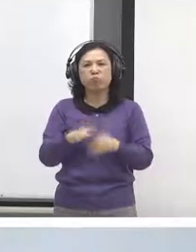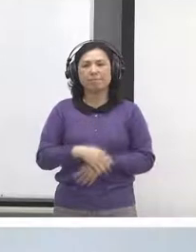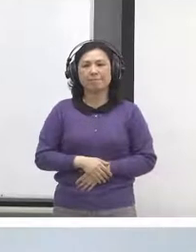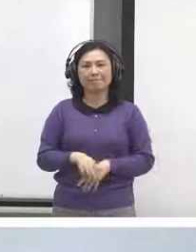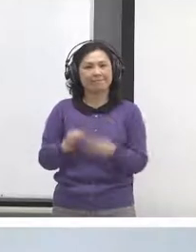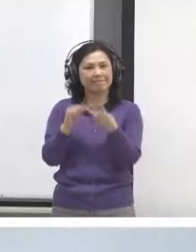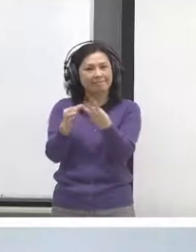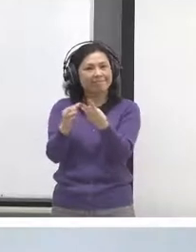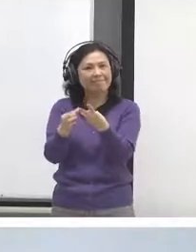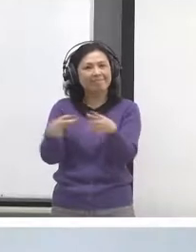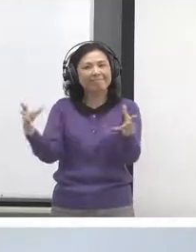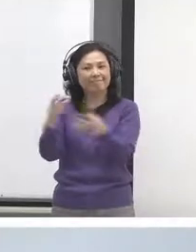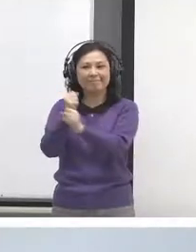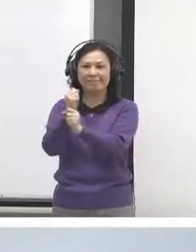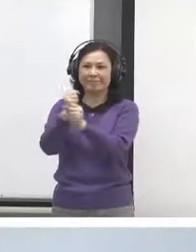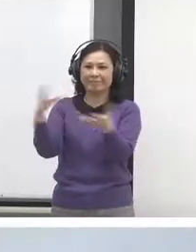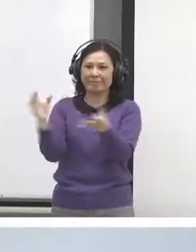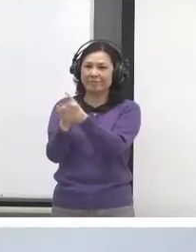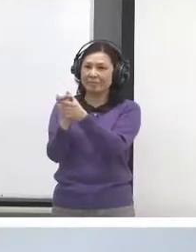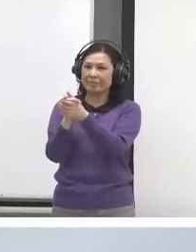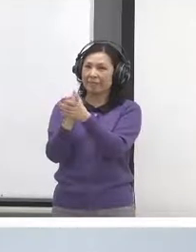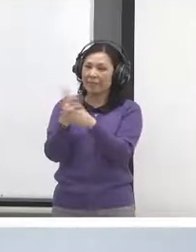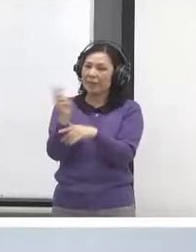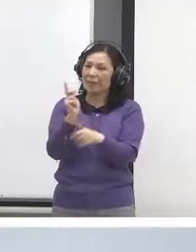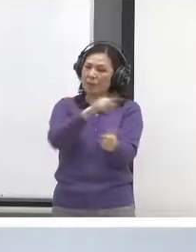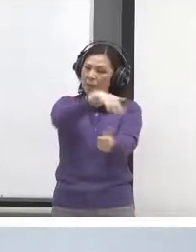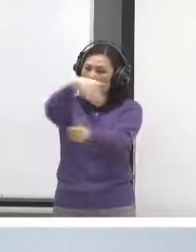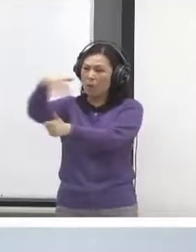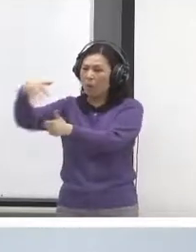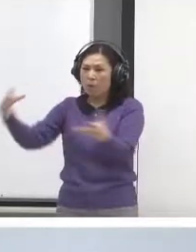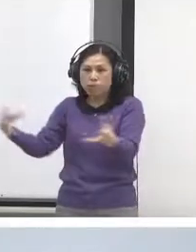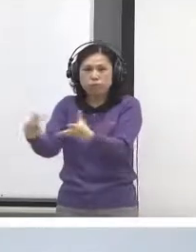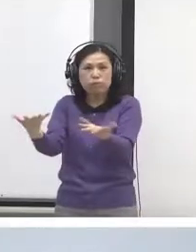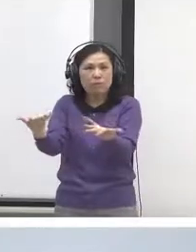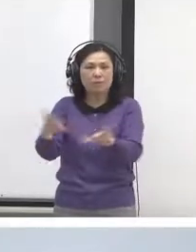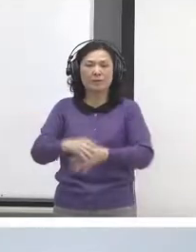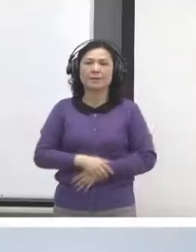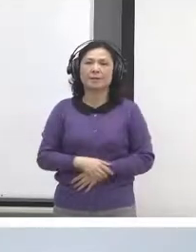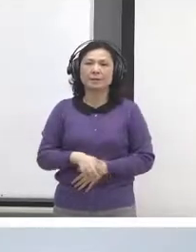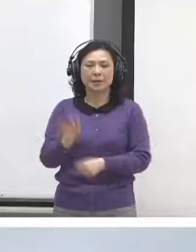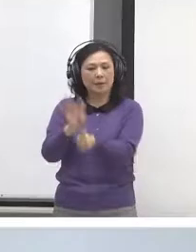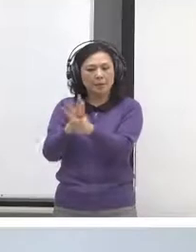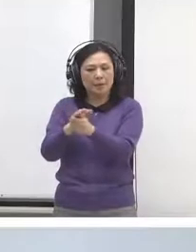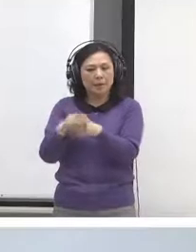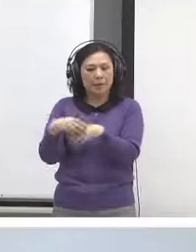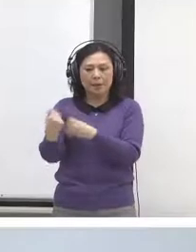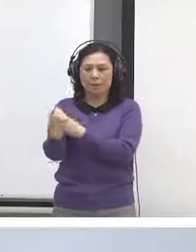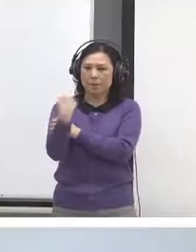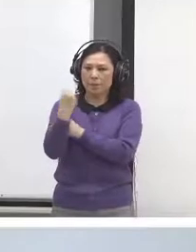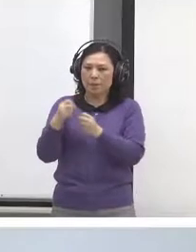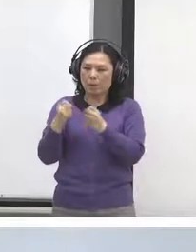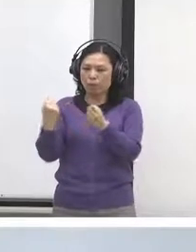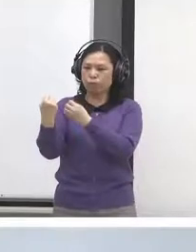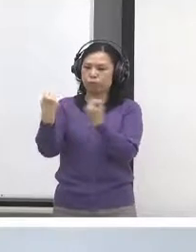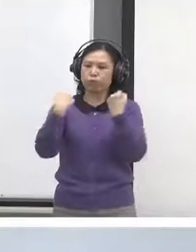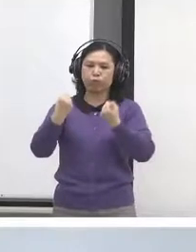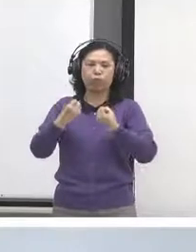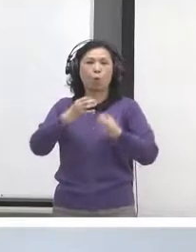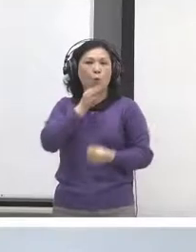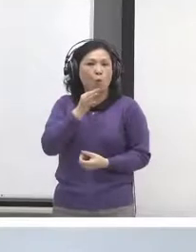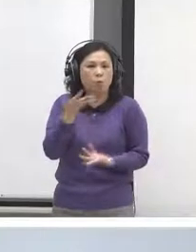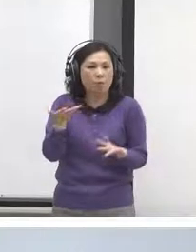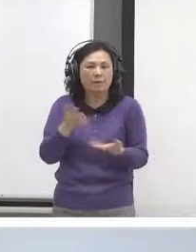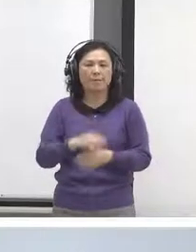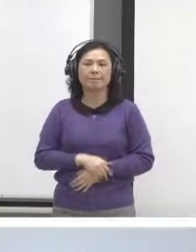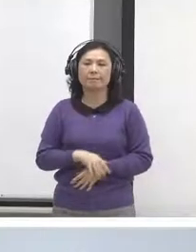another? Big question at the back of our minds. Fourthly, moving beyond Zoom, really trying to not only understand how we